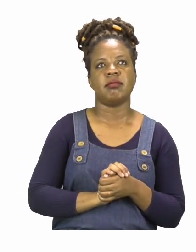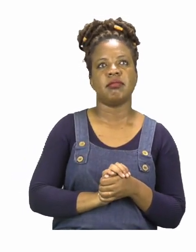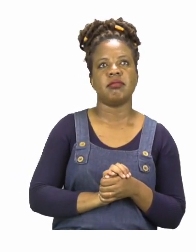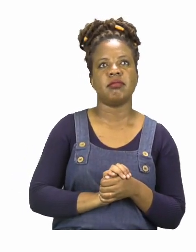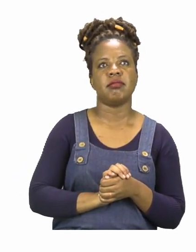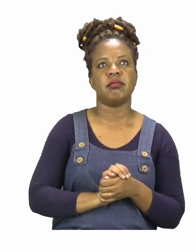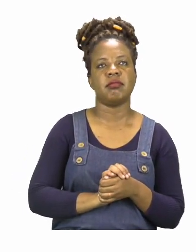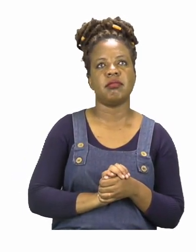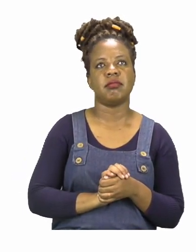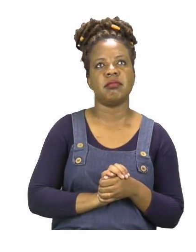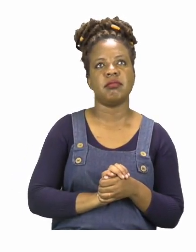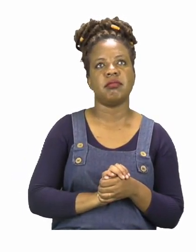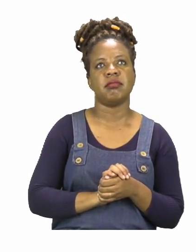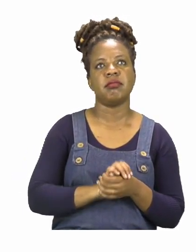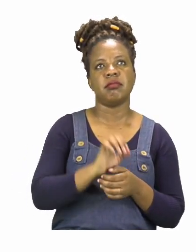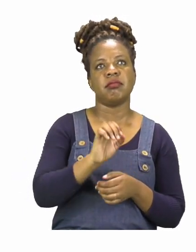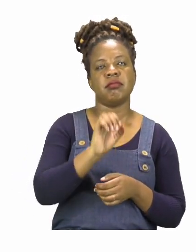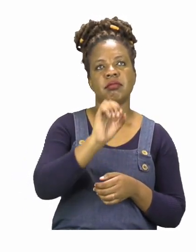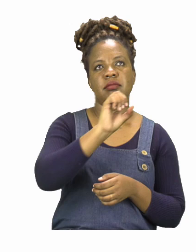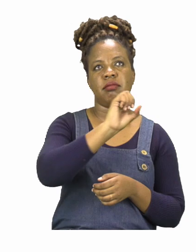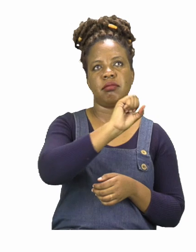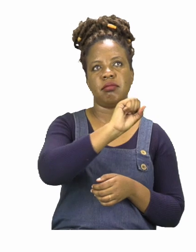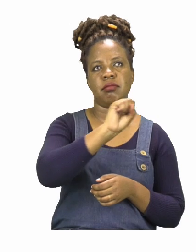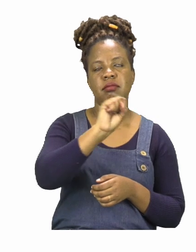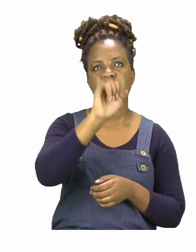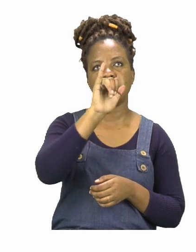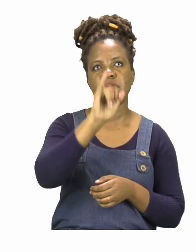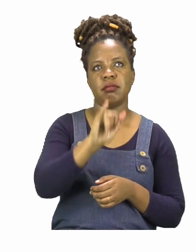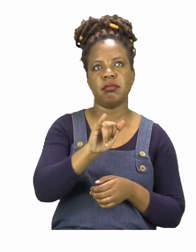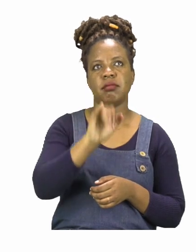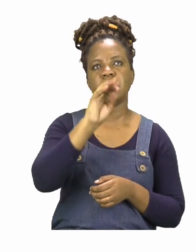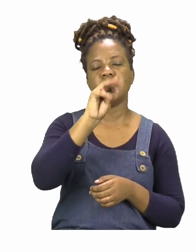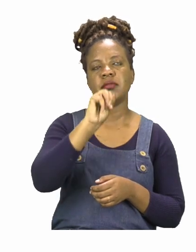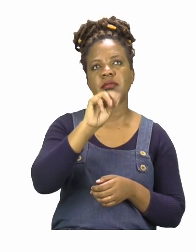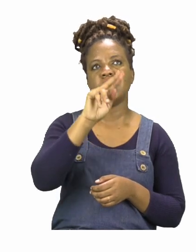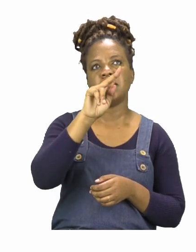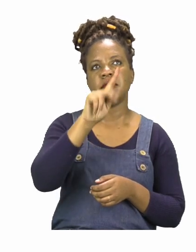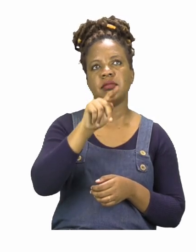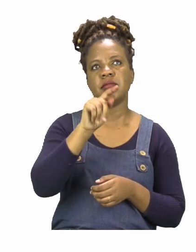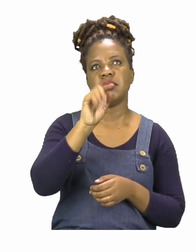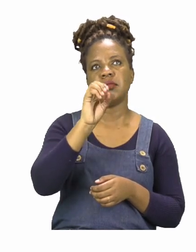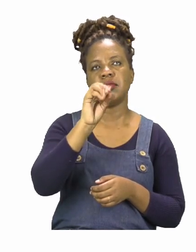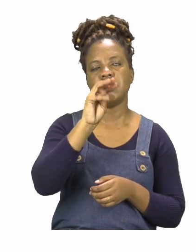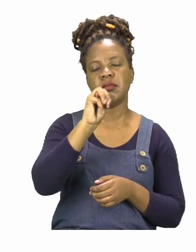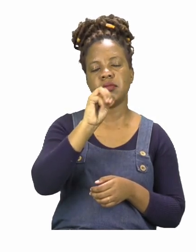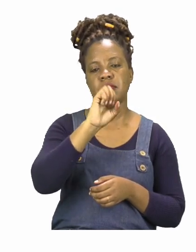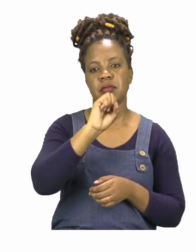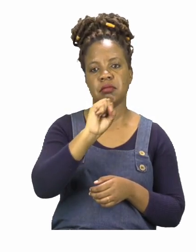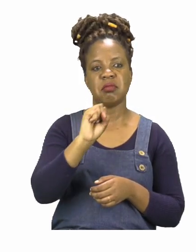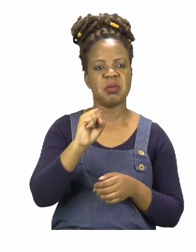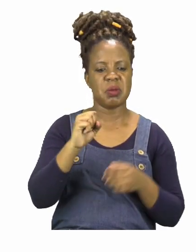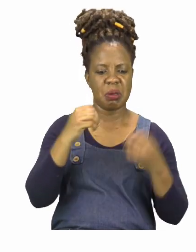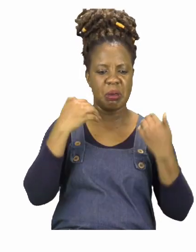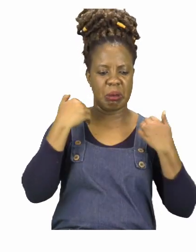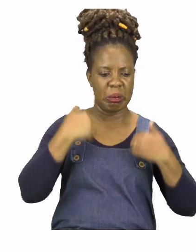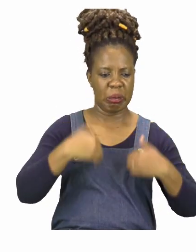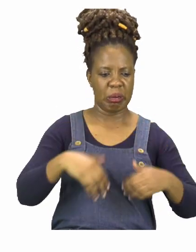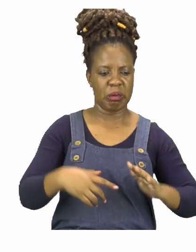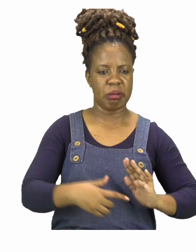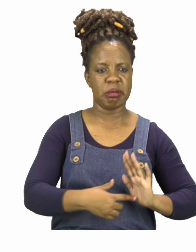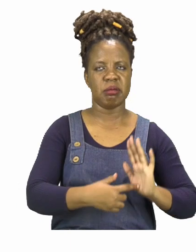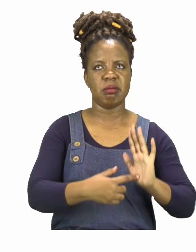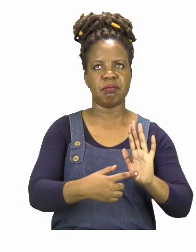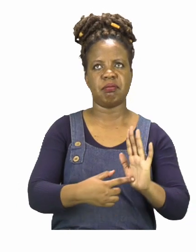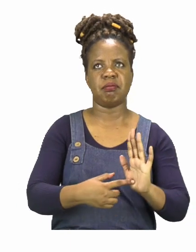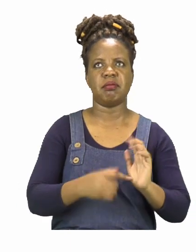The next one that we have is the word symptoms. The word symptoms is when